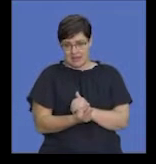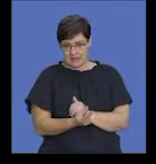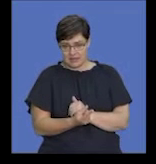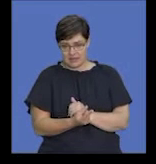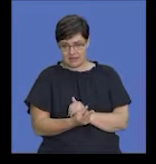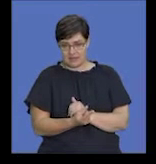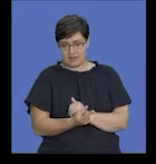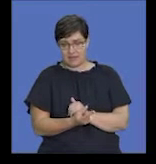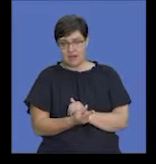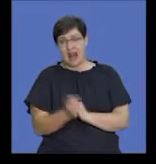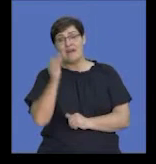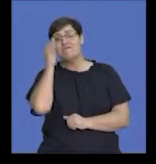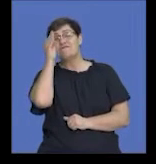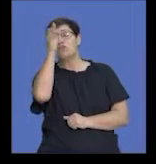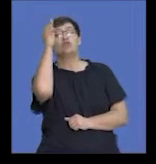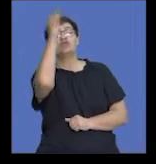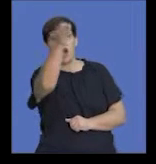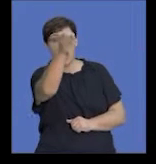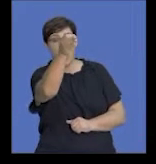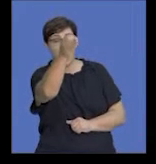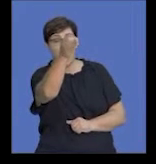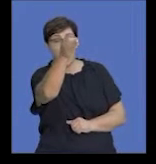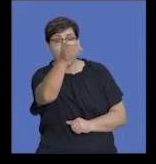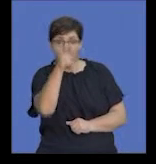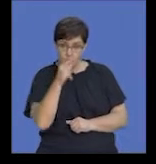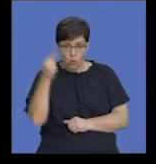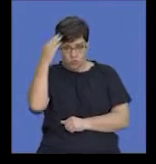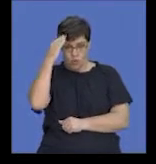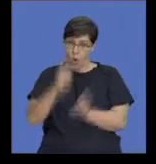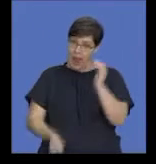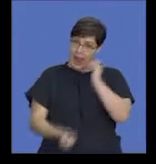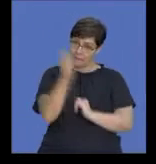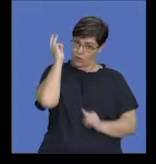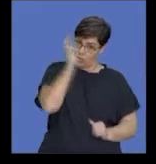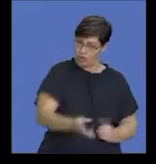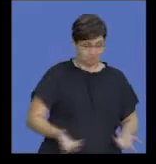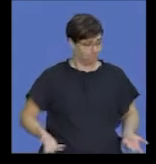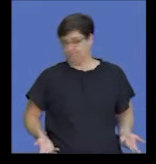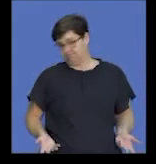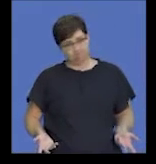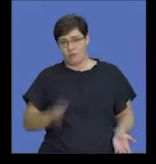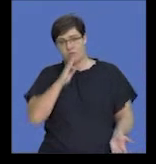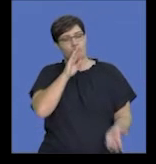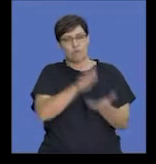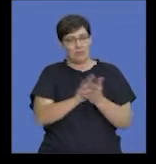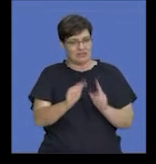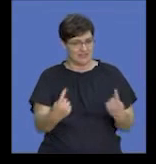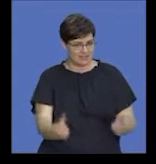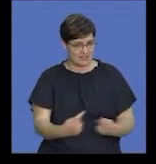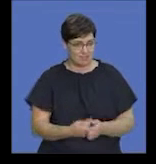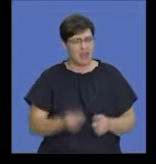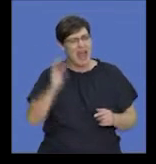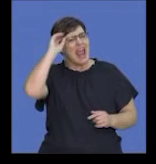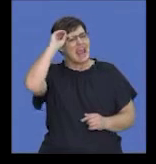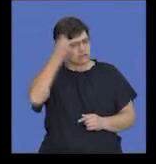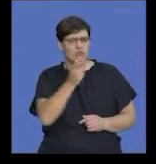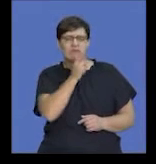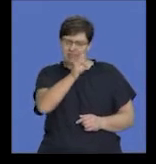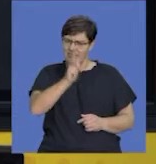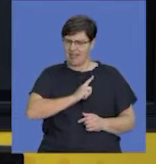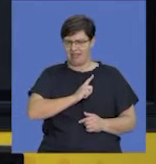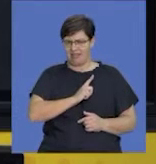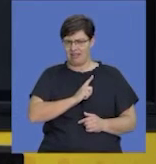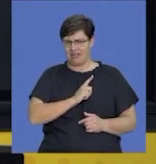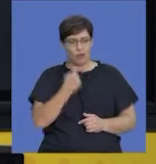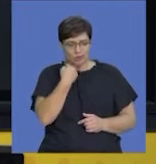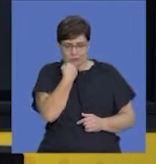present, right? The future is promised to no one. This is a very, very interesting quotation where it's